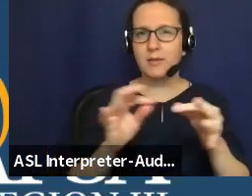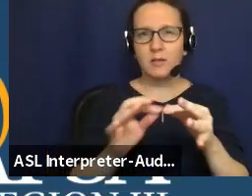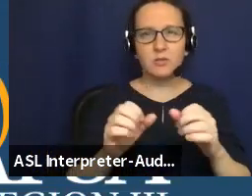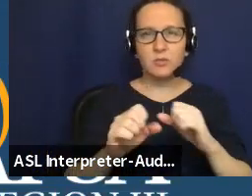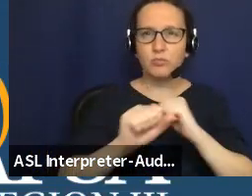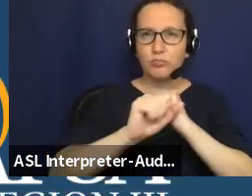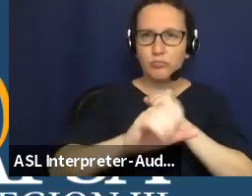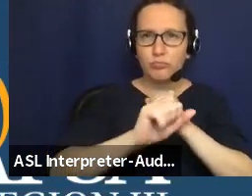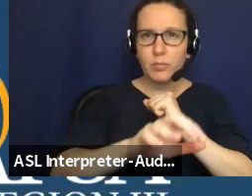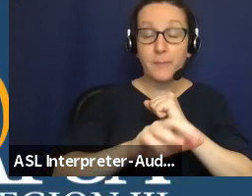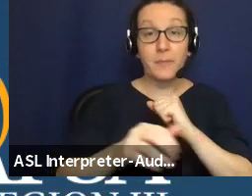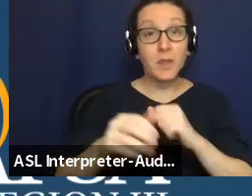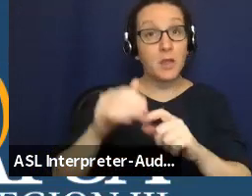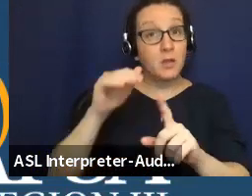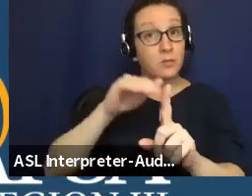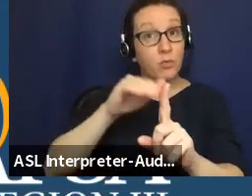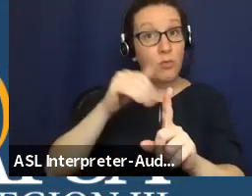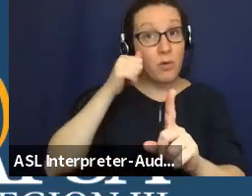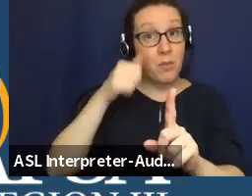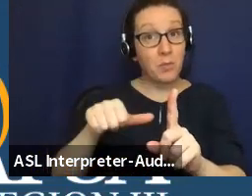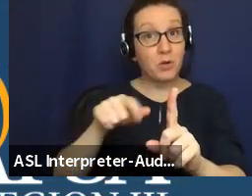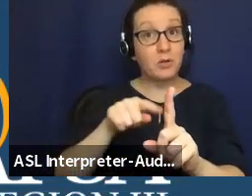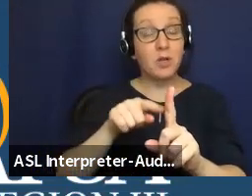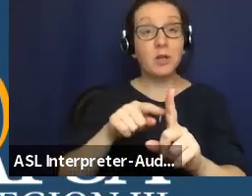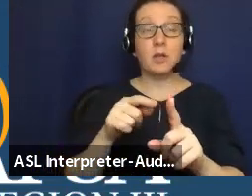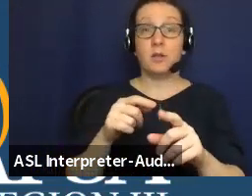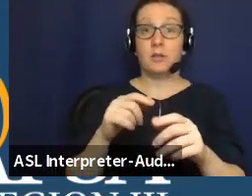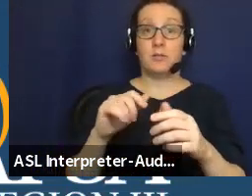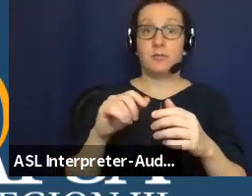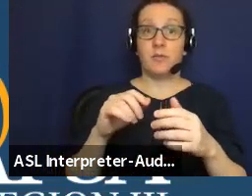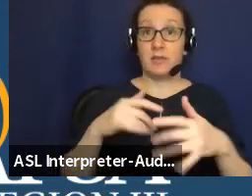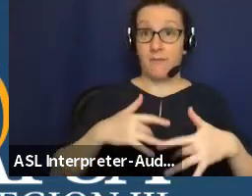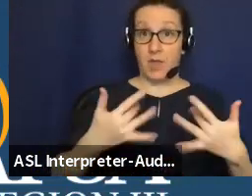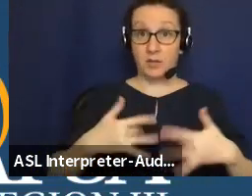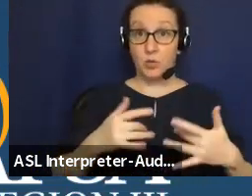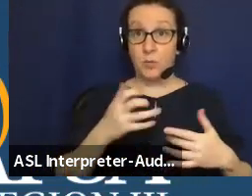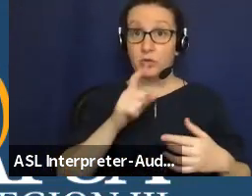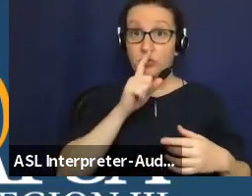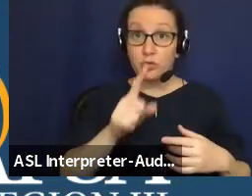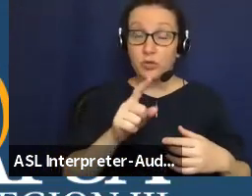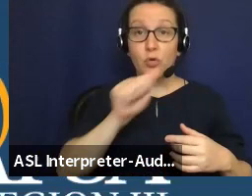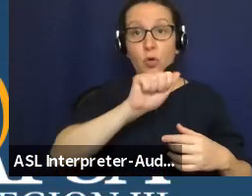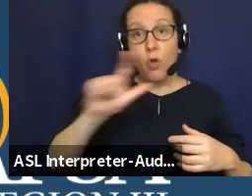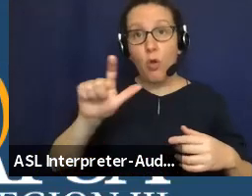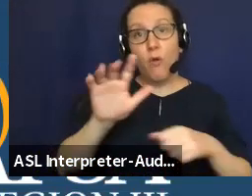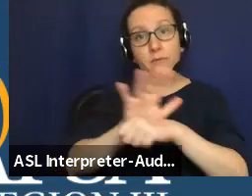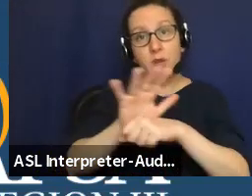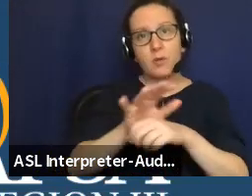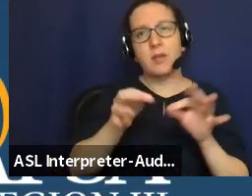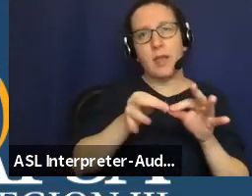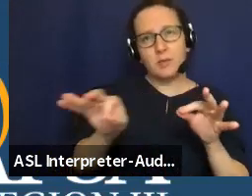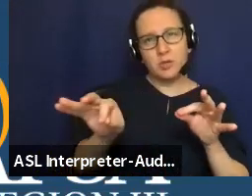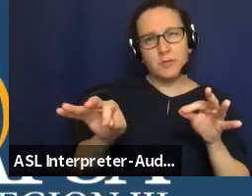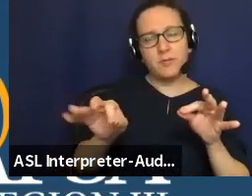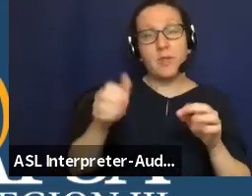um, events or opportunities, engagement is to ensure that you're captioning videos, add alt text to